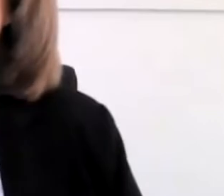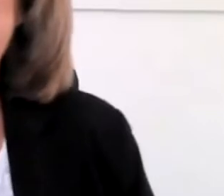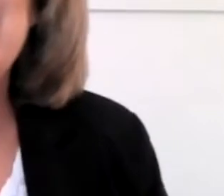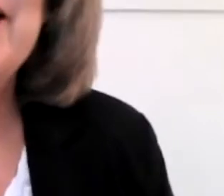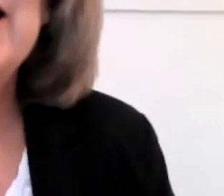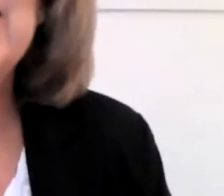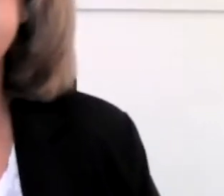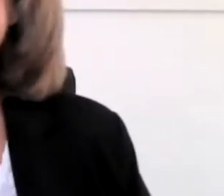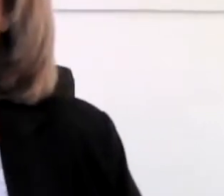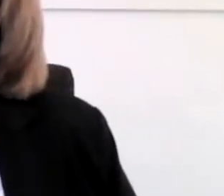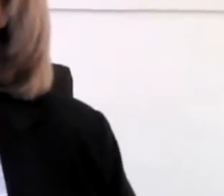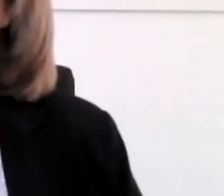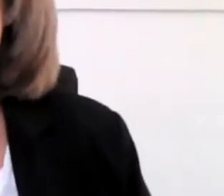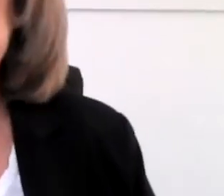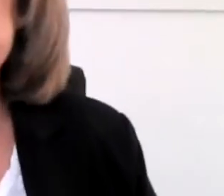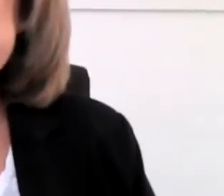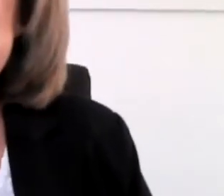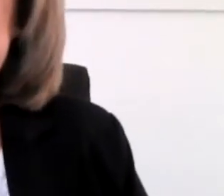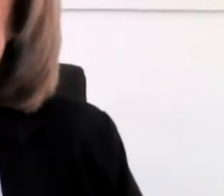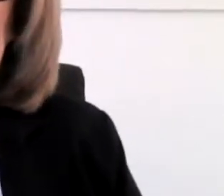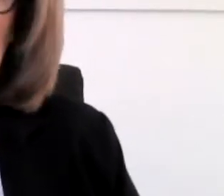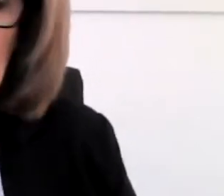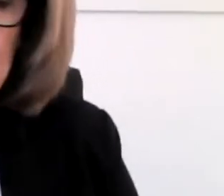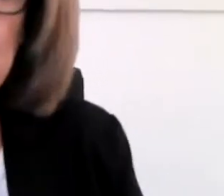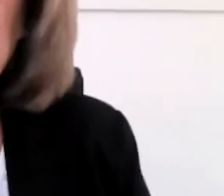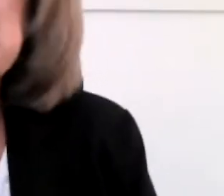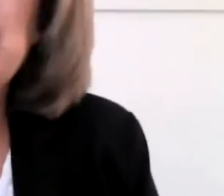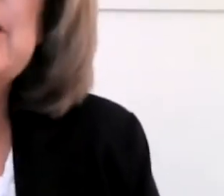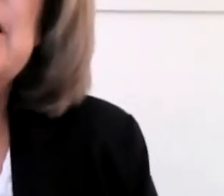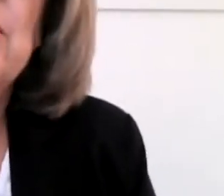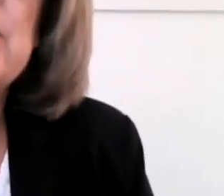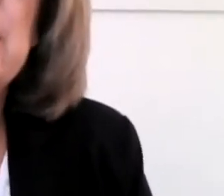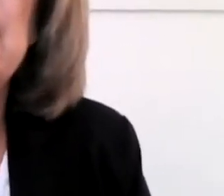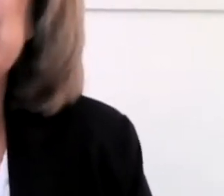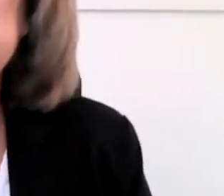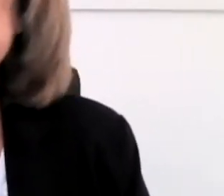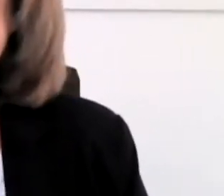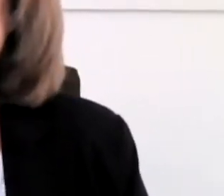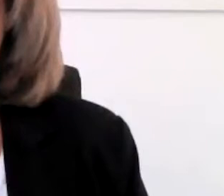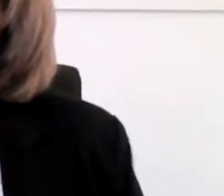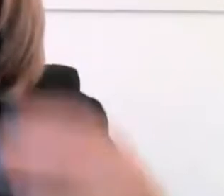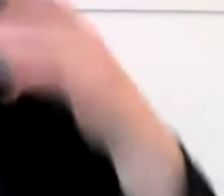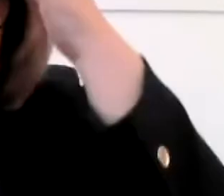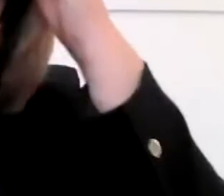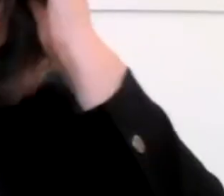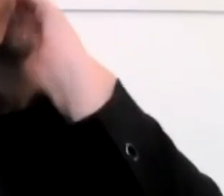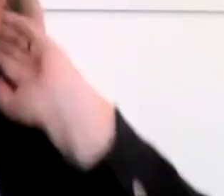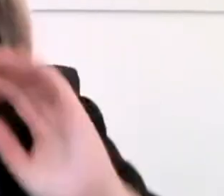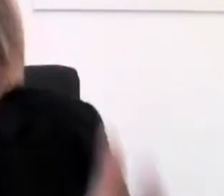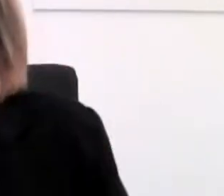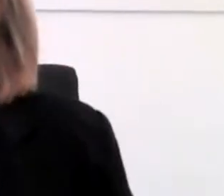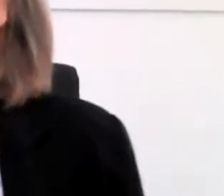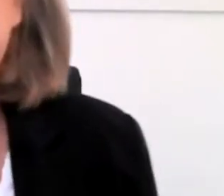So, whenever you do a research study, you have to get focused on what's the question here. So when Anda and